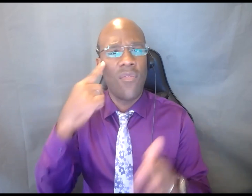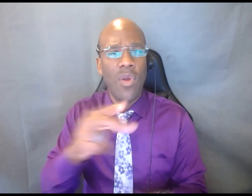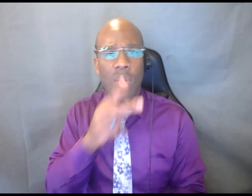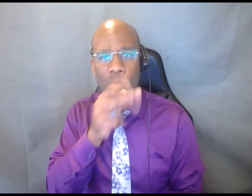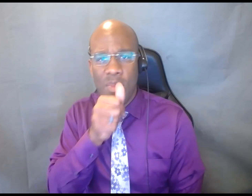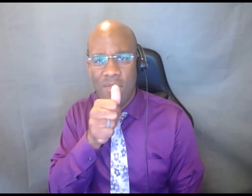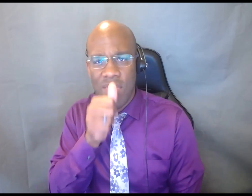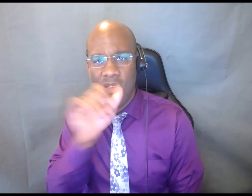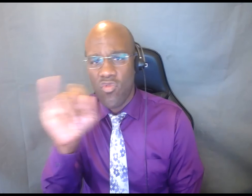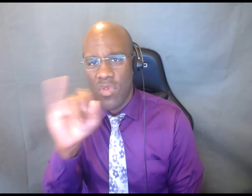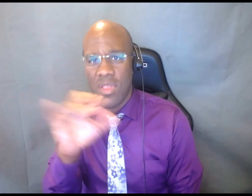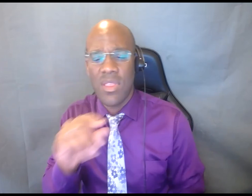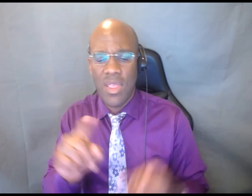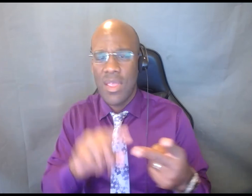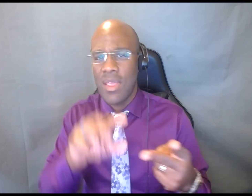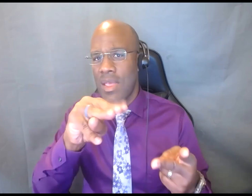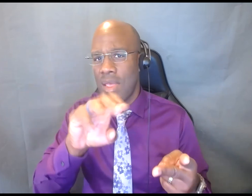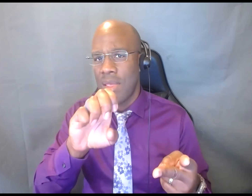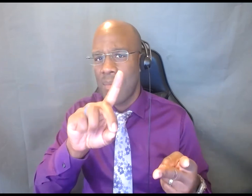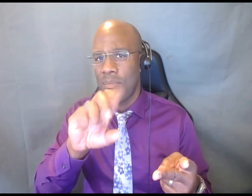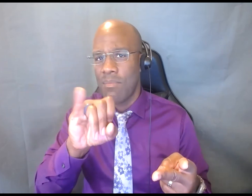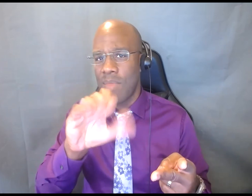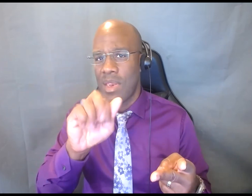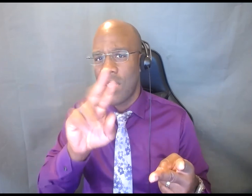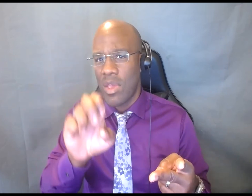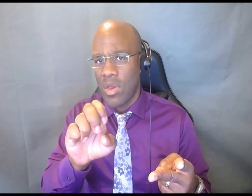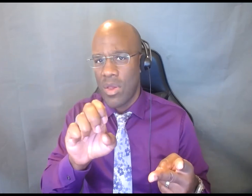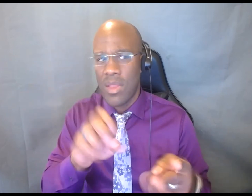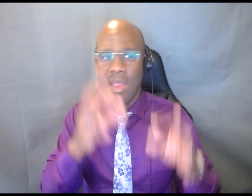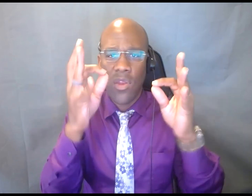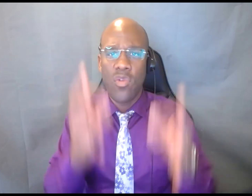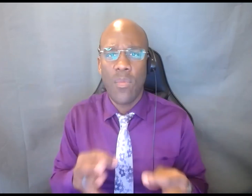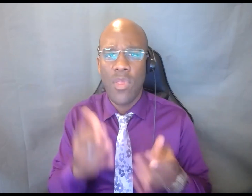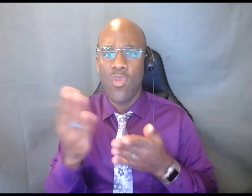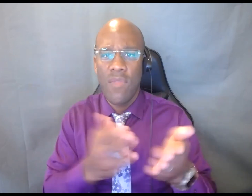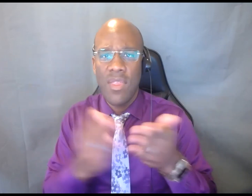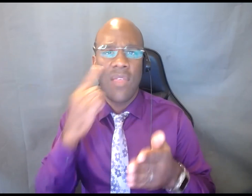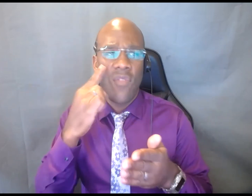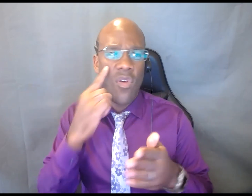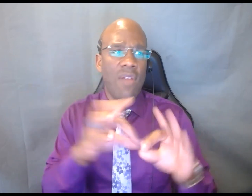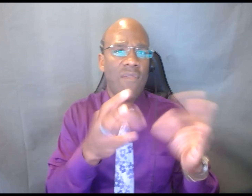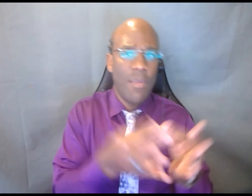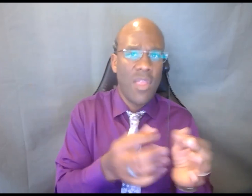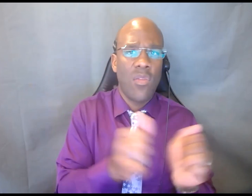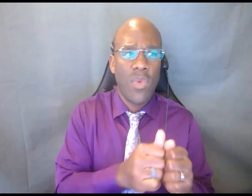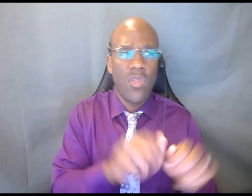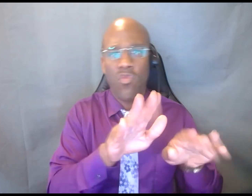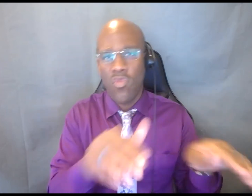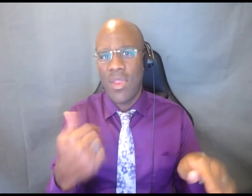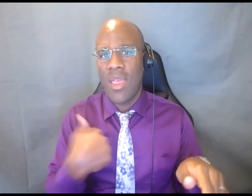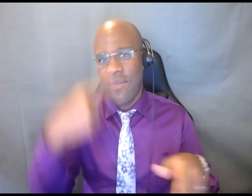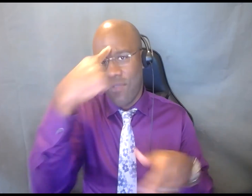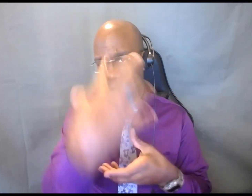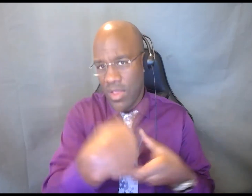which determines services available for families with autism/disabilities. In many instances, services